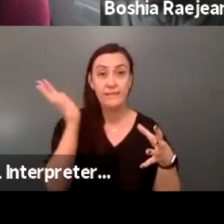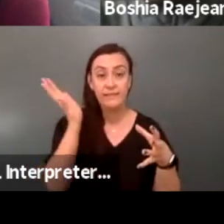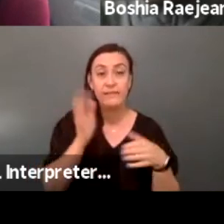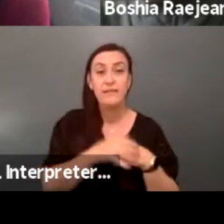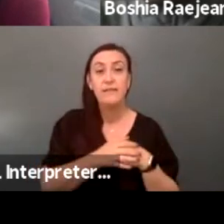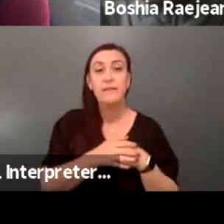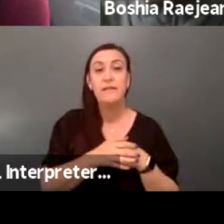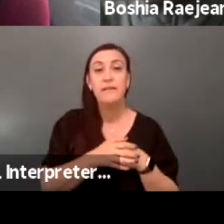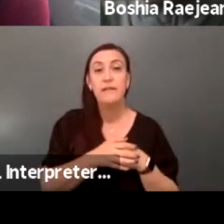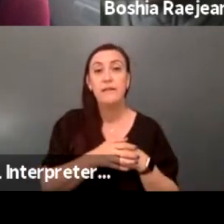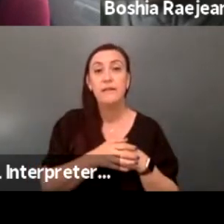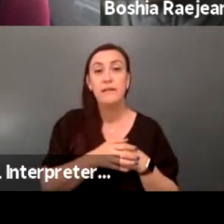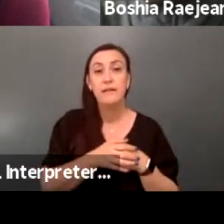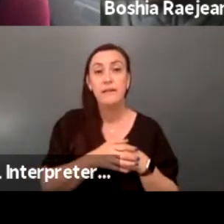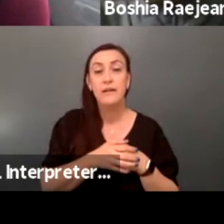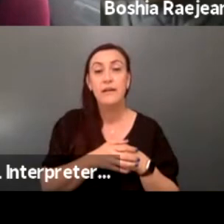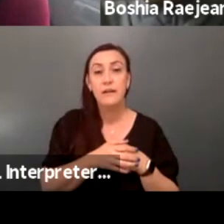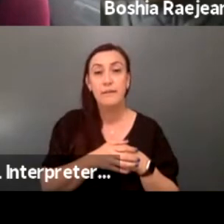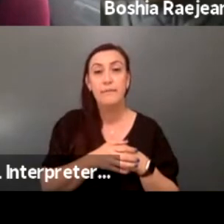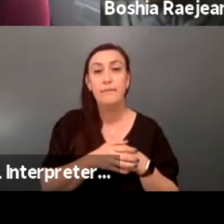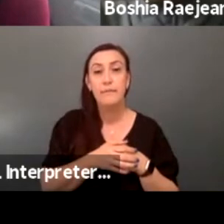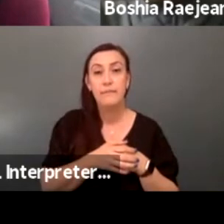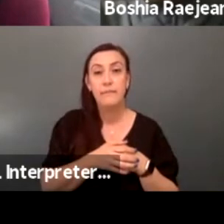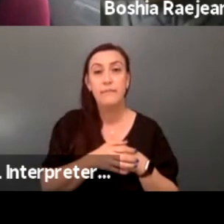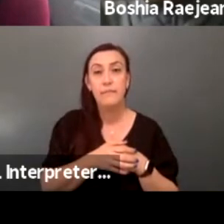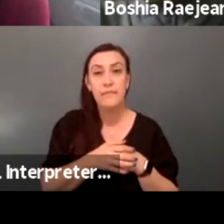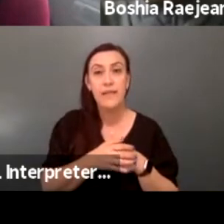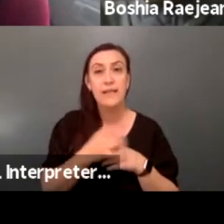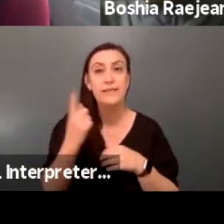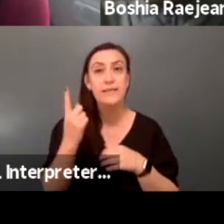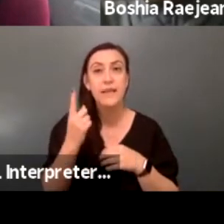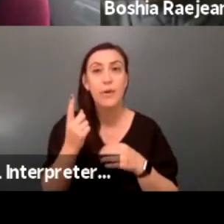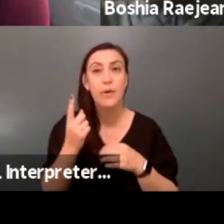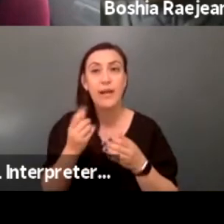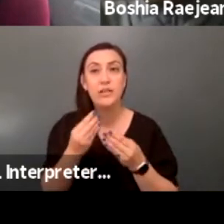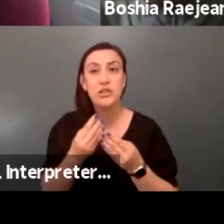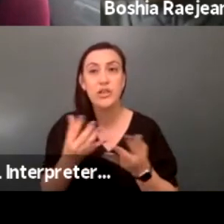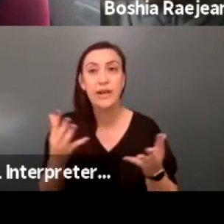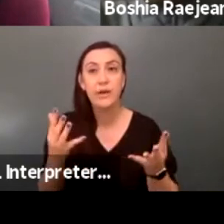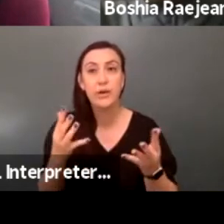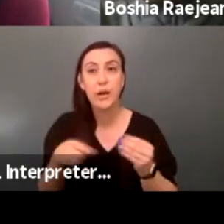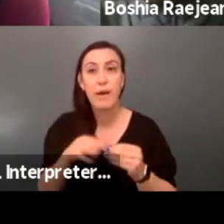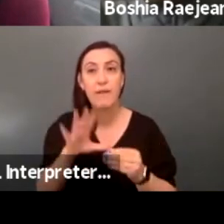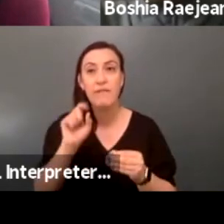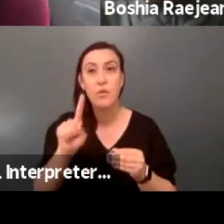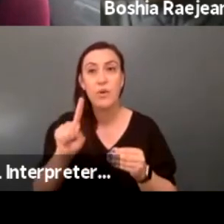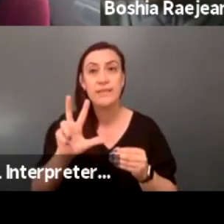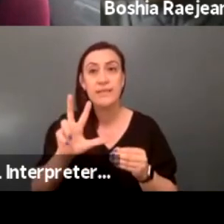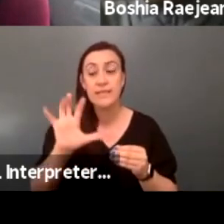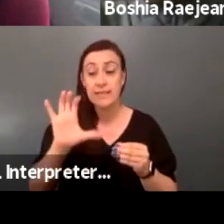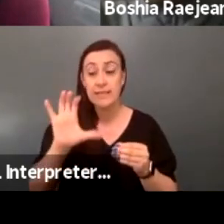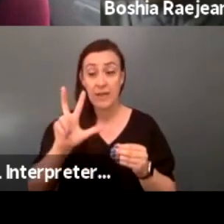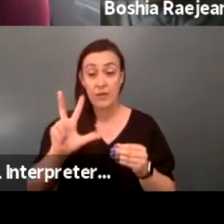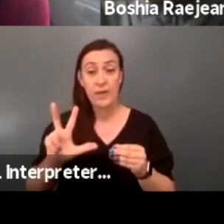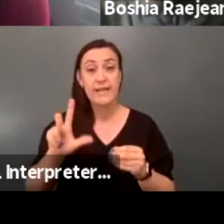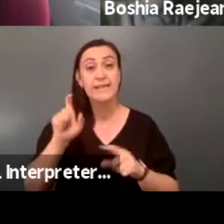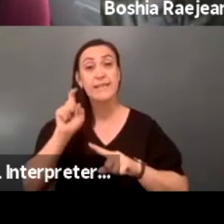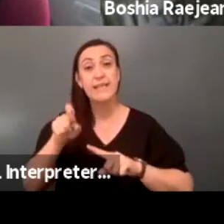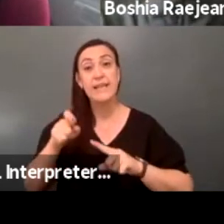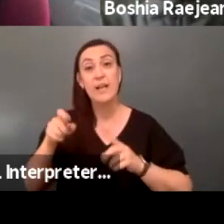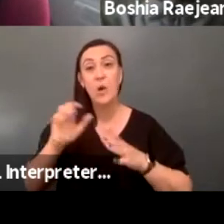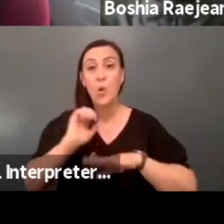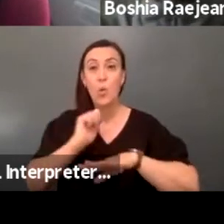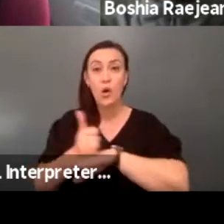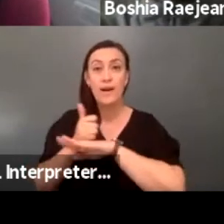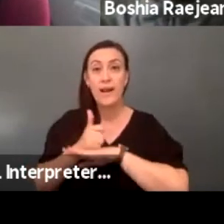that Biddy City Players had shared, particularly around 501c3s needing organizing funding